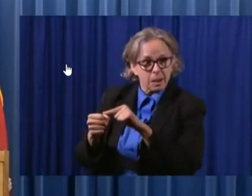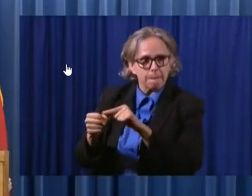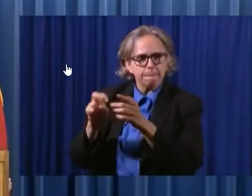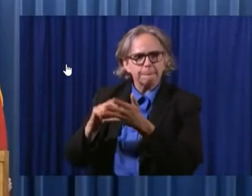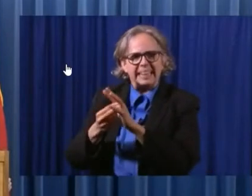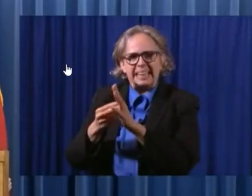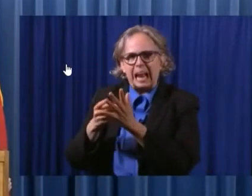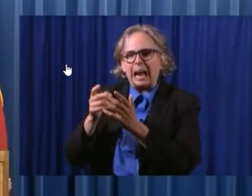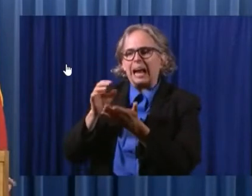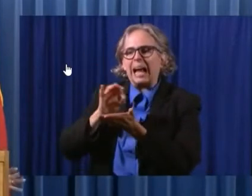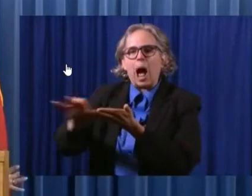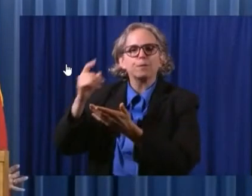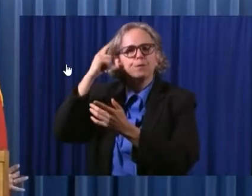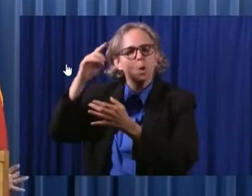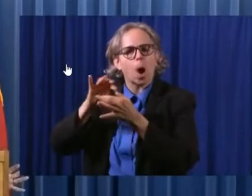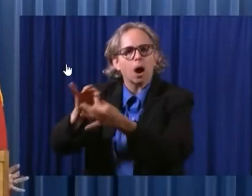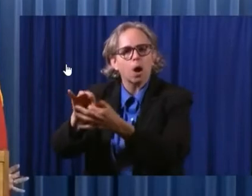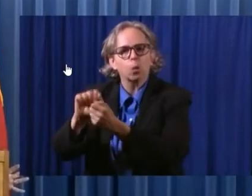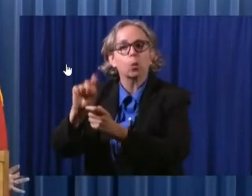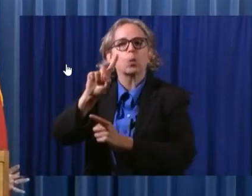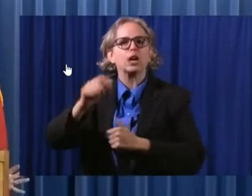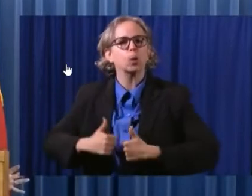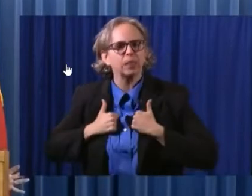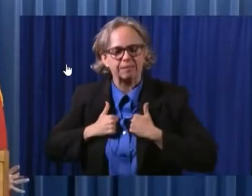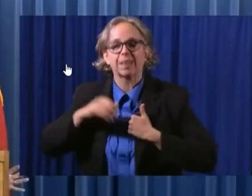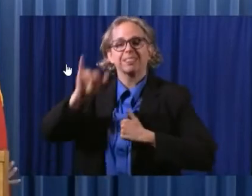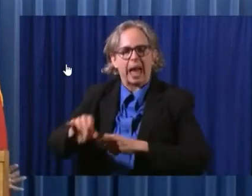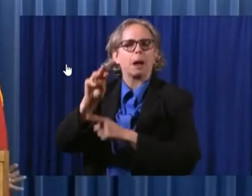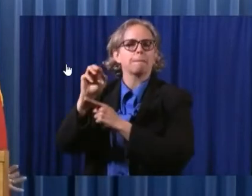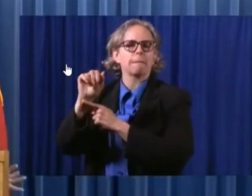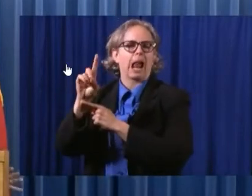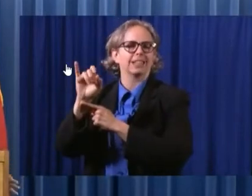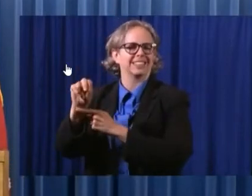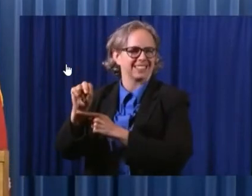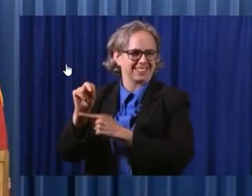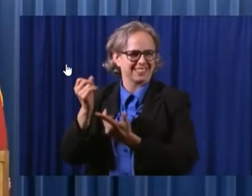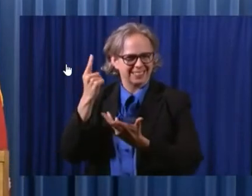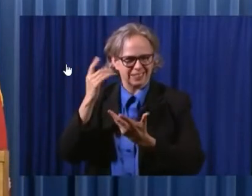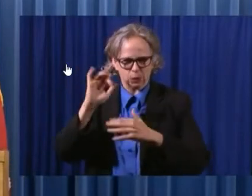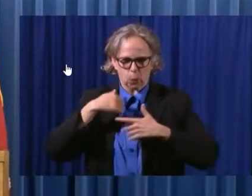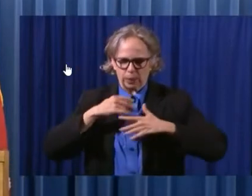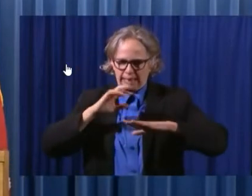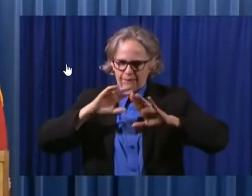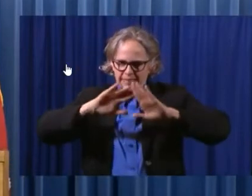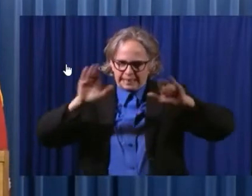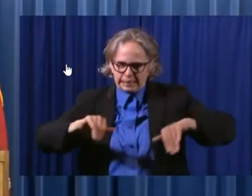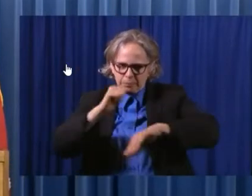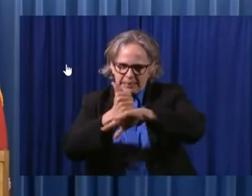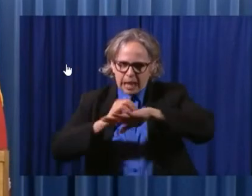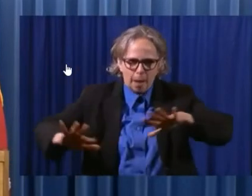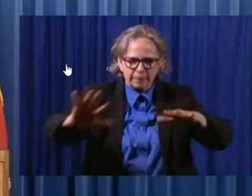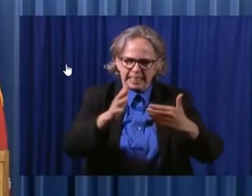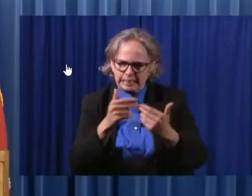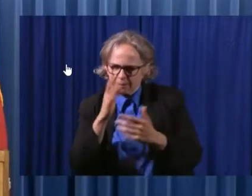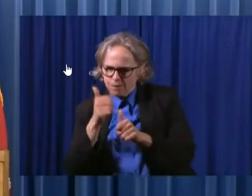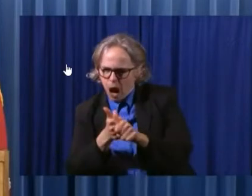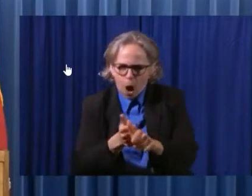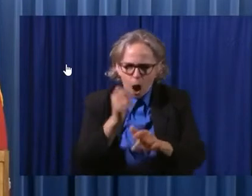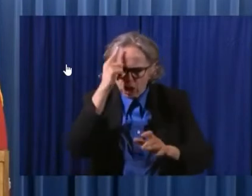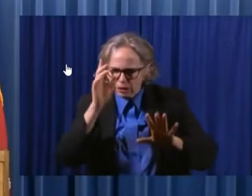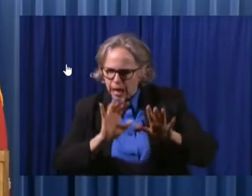sense of this as far as what would be the most sense, and we try to drive things based upon